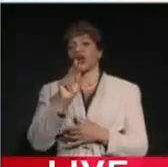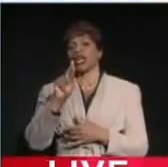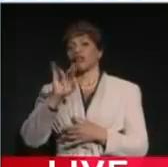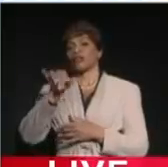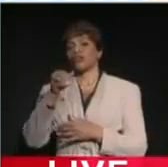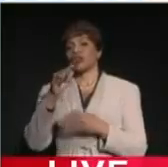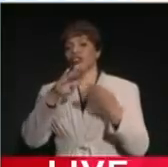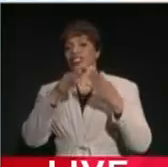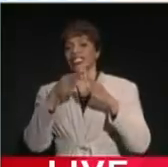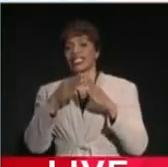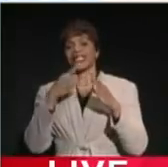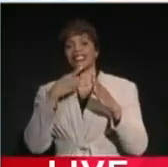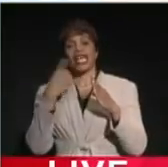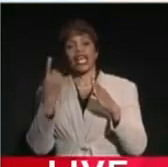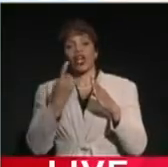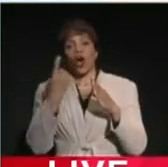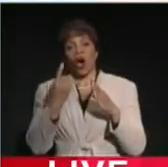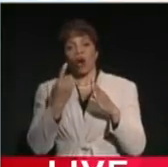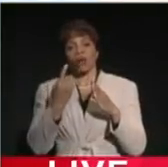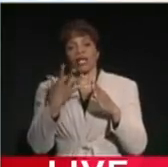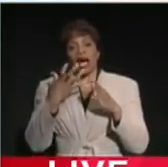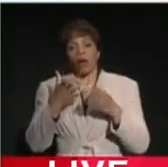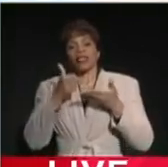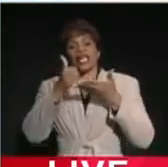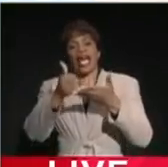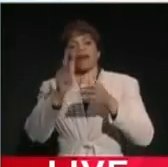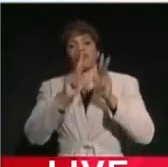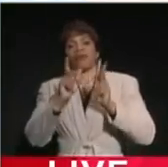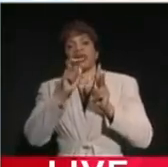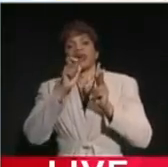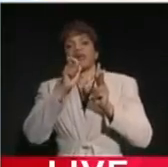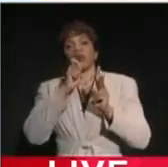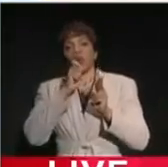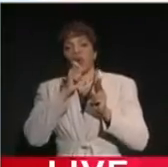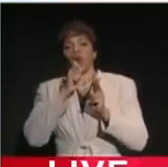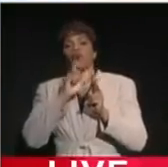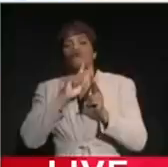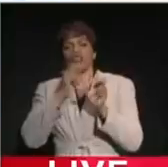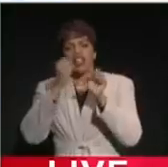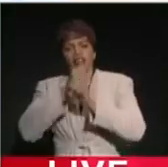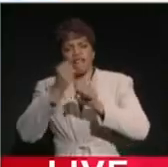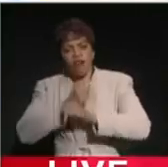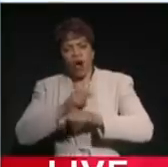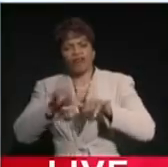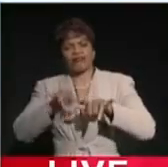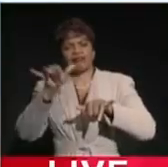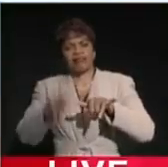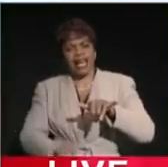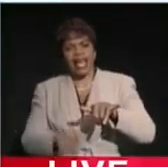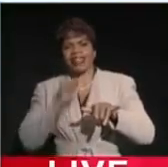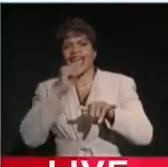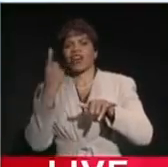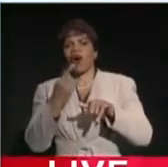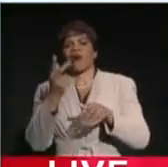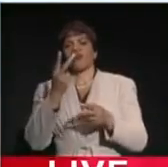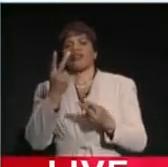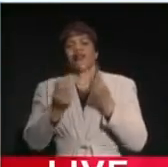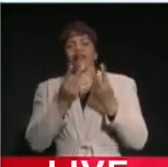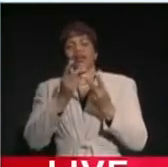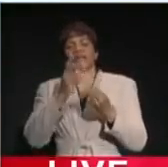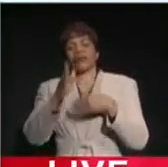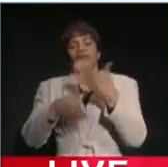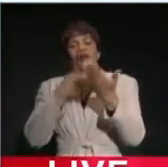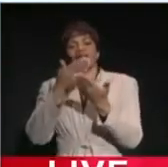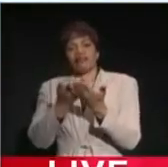is I want to help for the folks who fought and stayed, not just for the folks who come there, because the cities, those communities